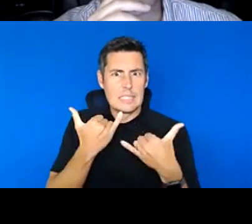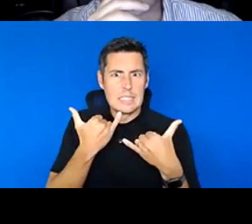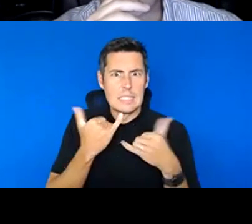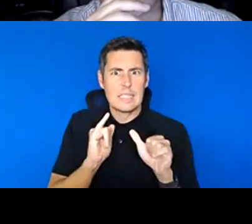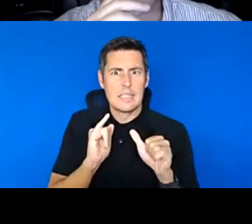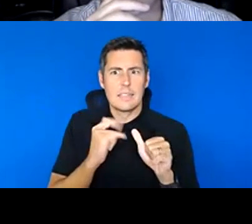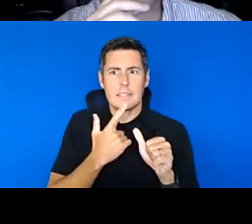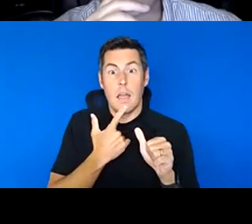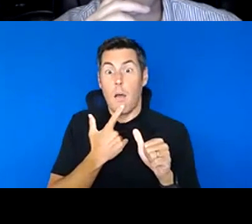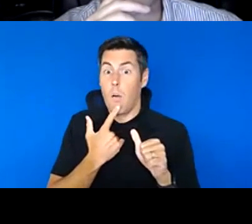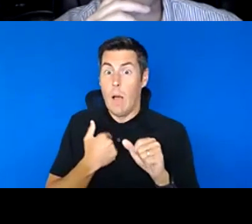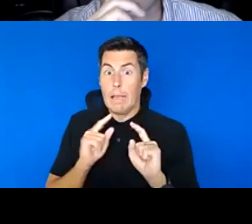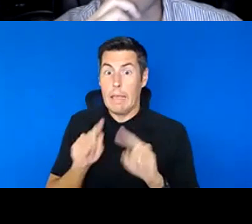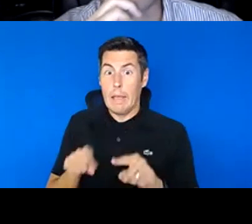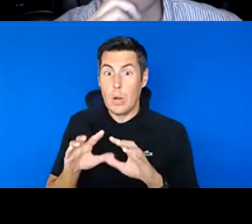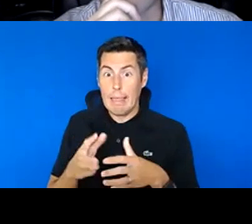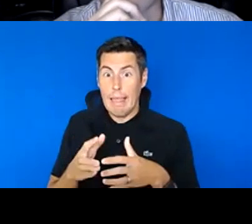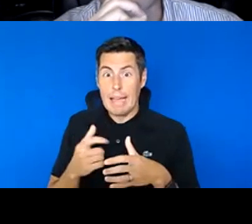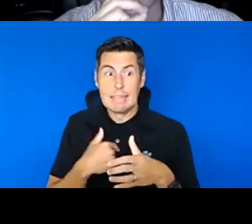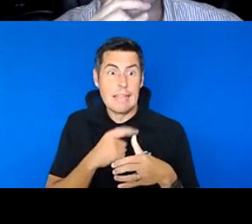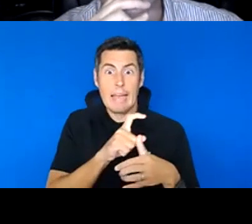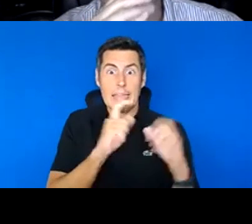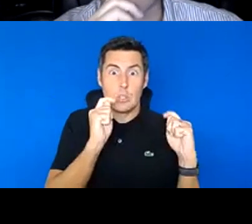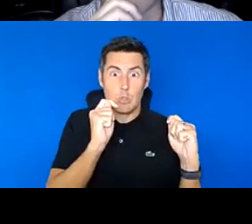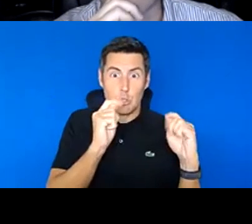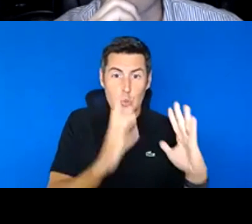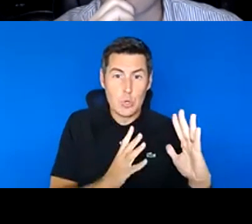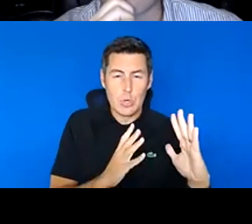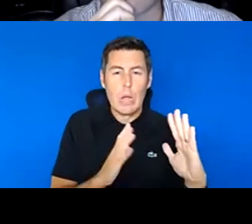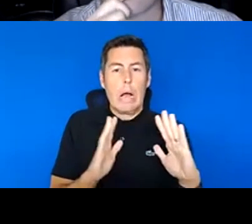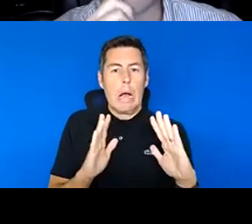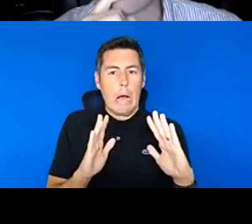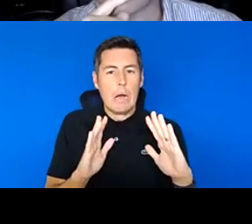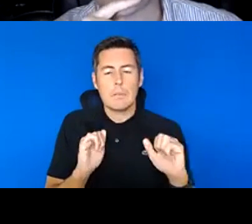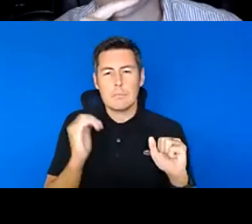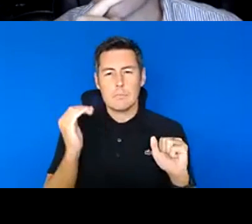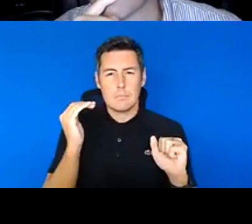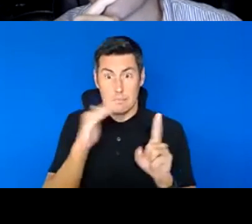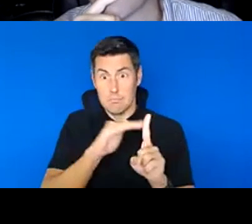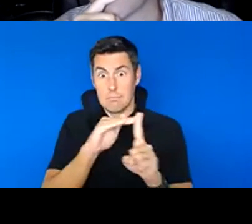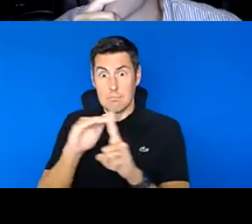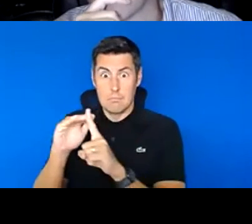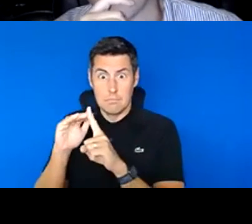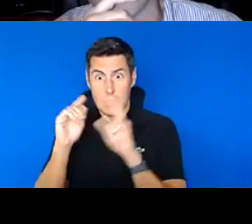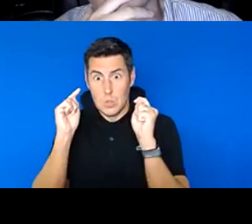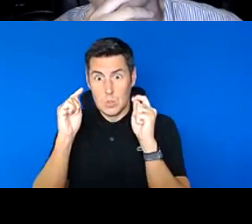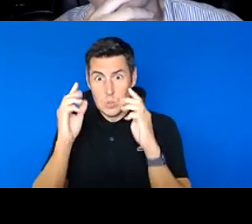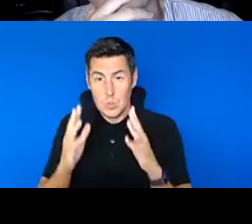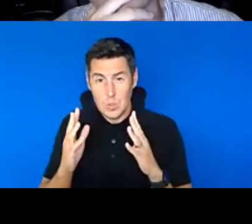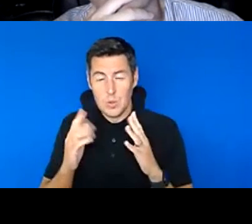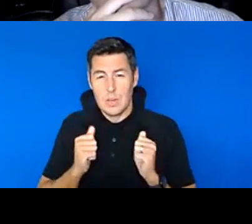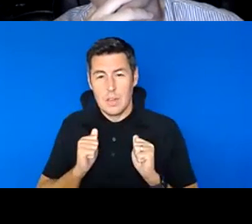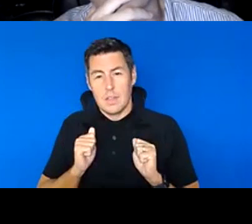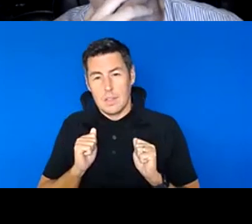as a supplement to that. So if I can just at least put it on everyone's radar, I know we have to kind of be delicate with